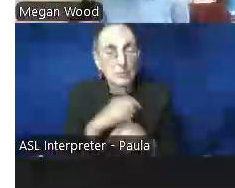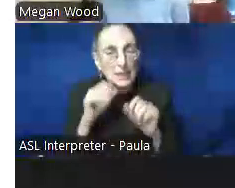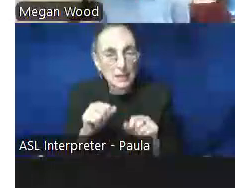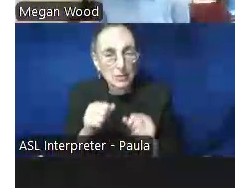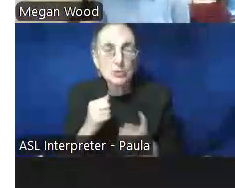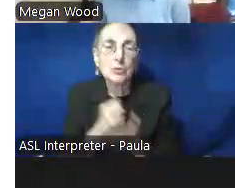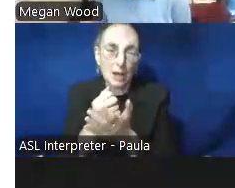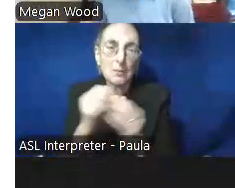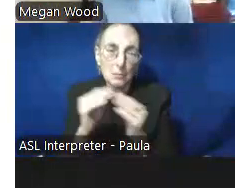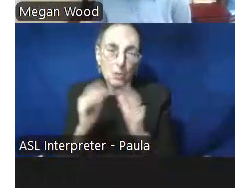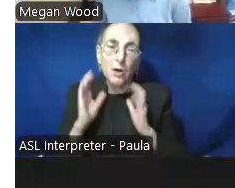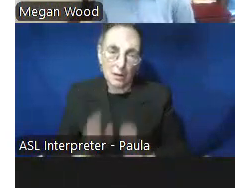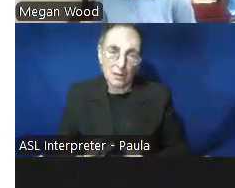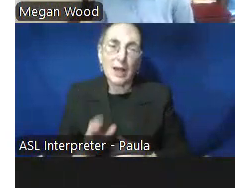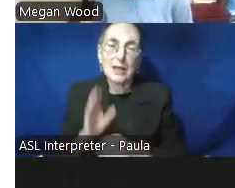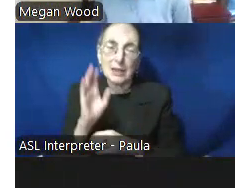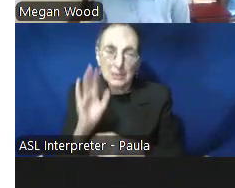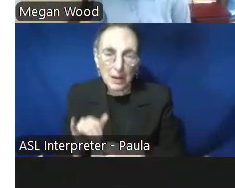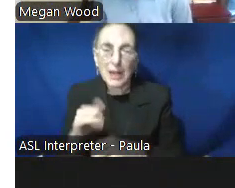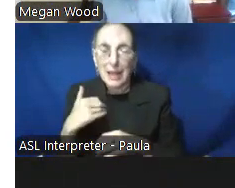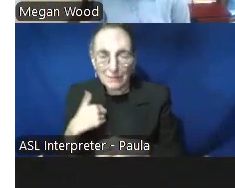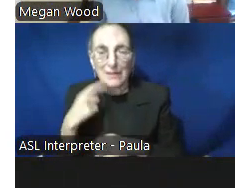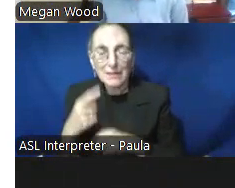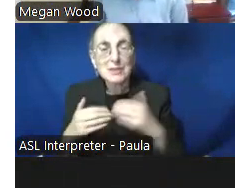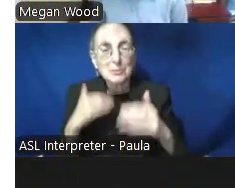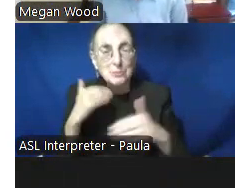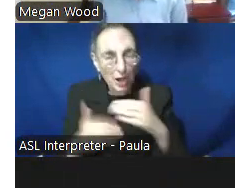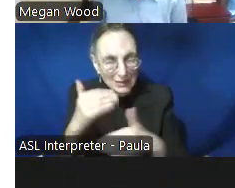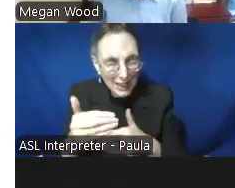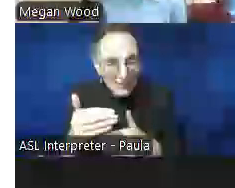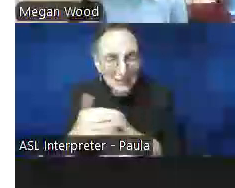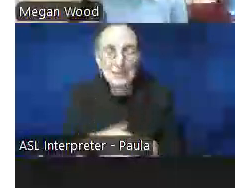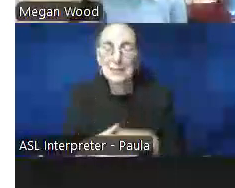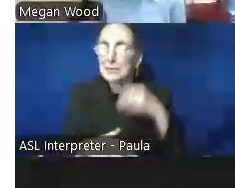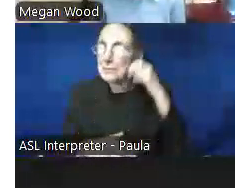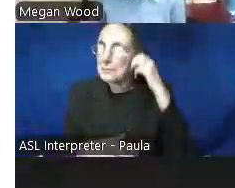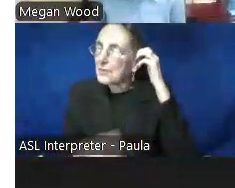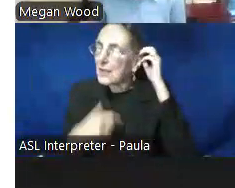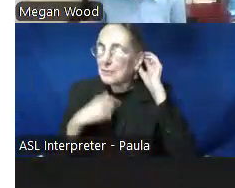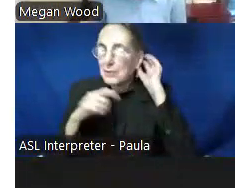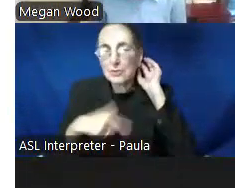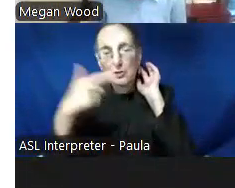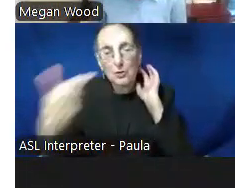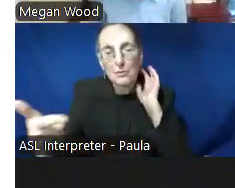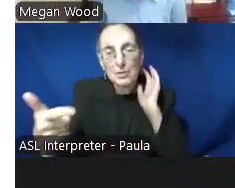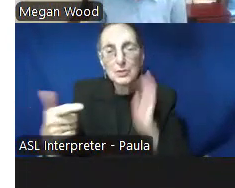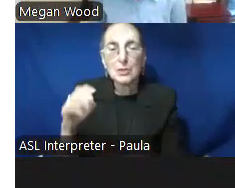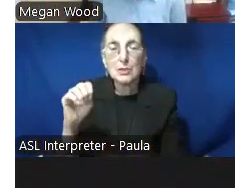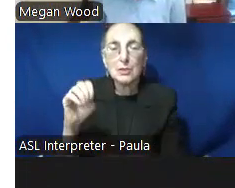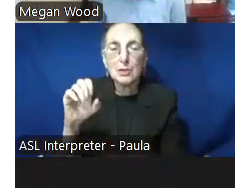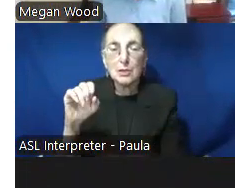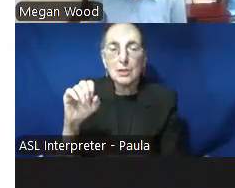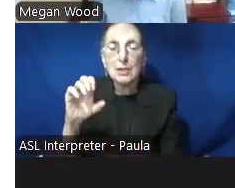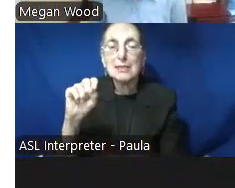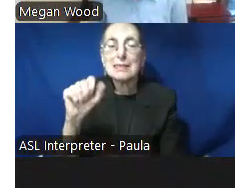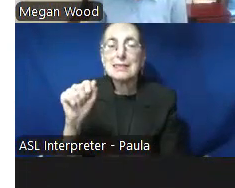clients by streamlining this process a bit. And I'm going to turn it back over to Esther. Or to Sarah, I